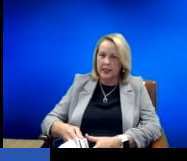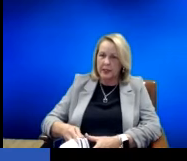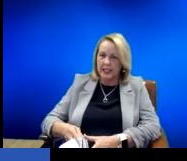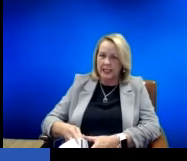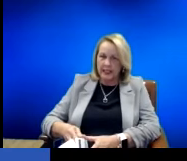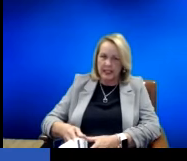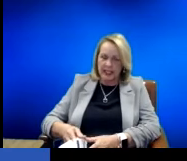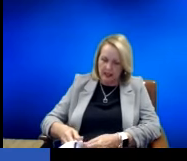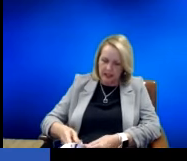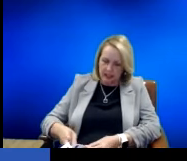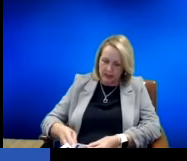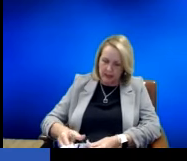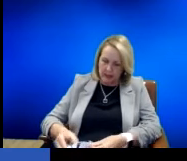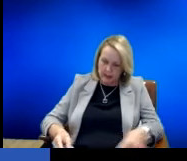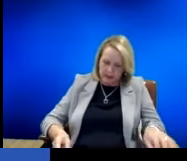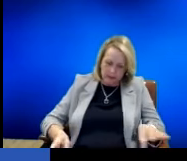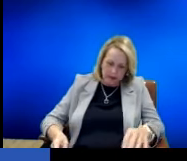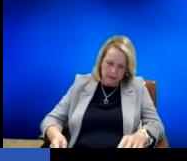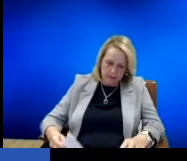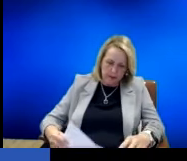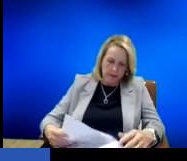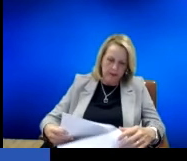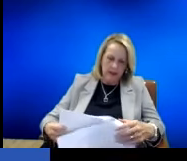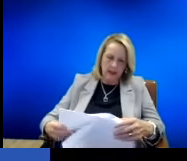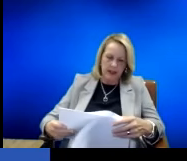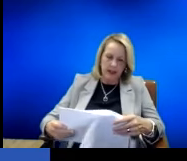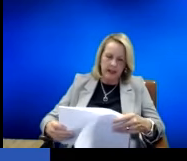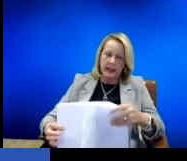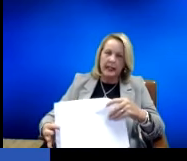that $100,000 limit.